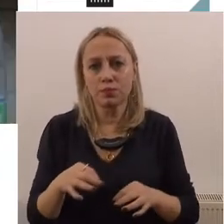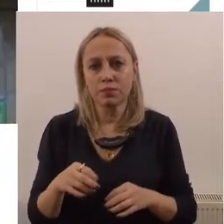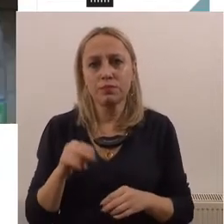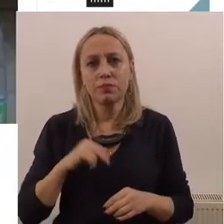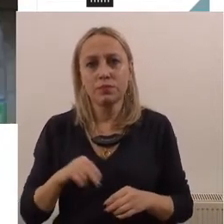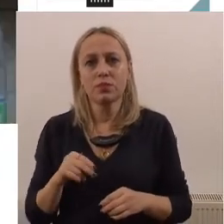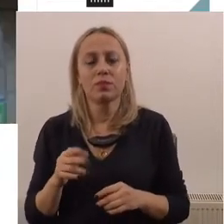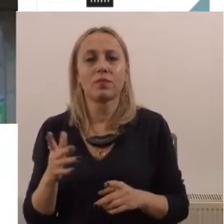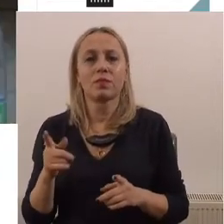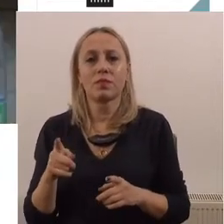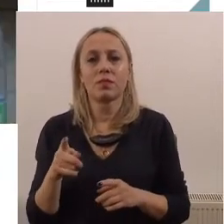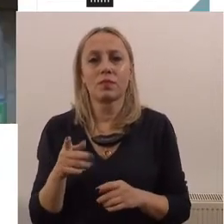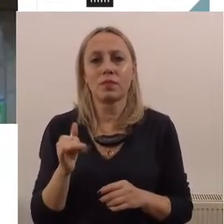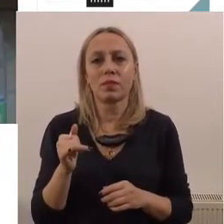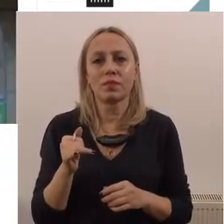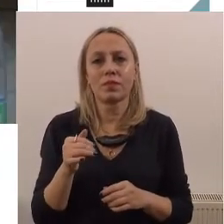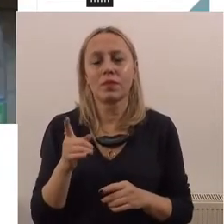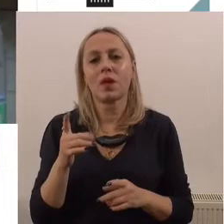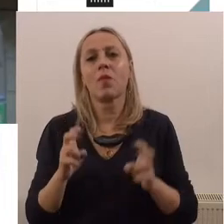a new project